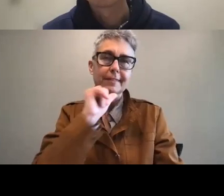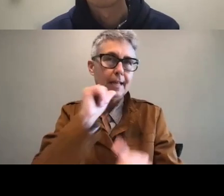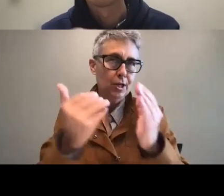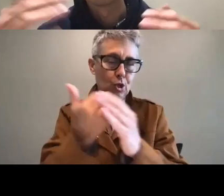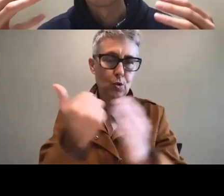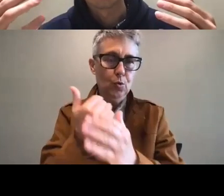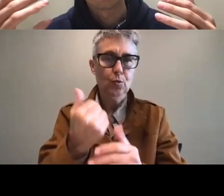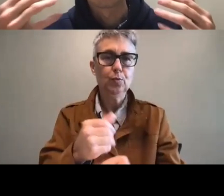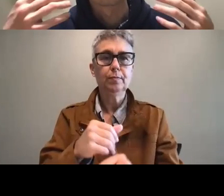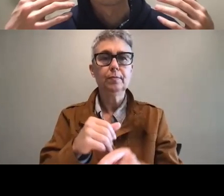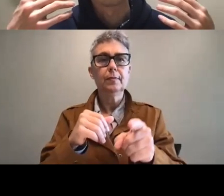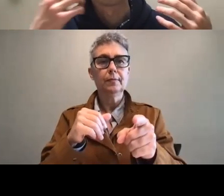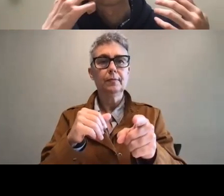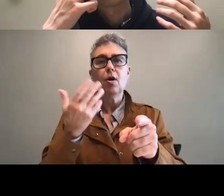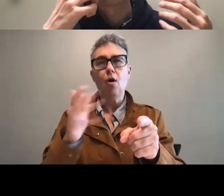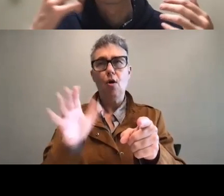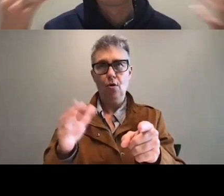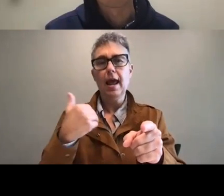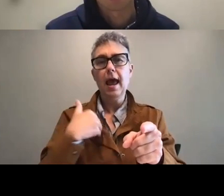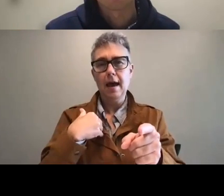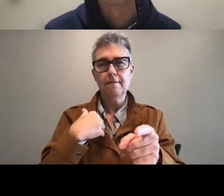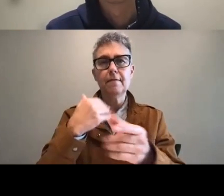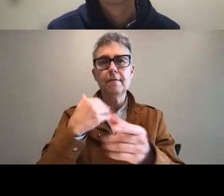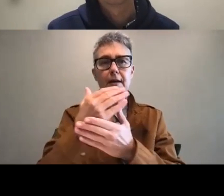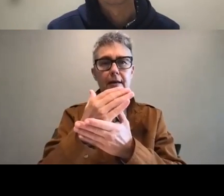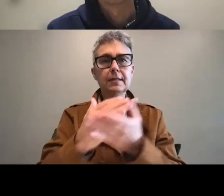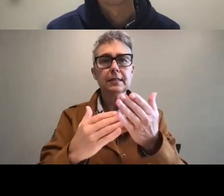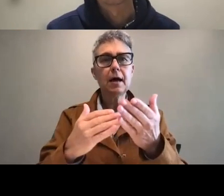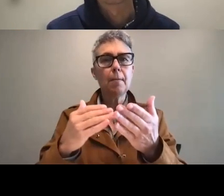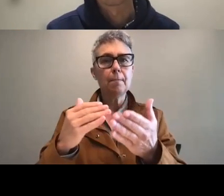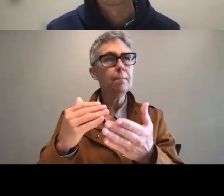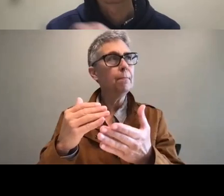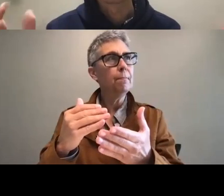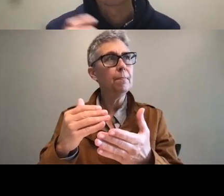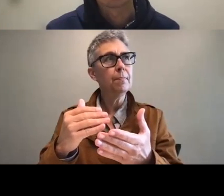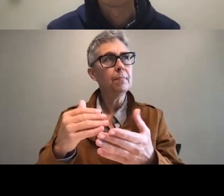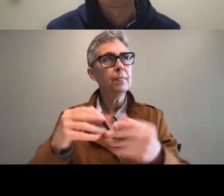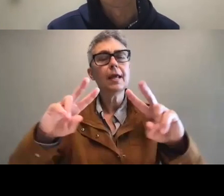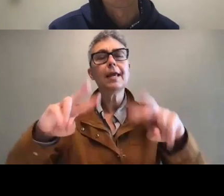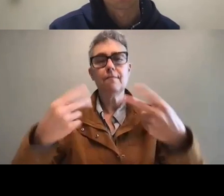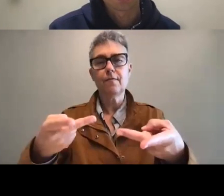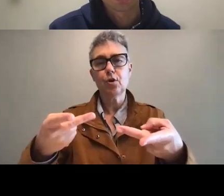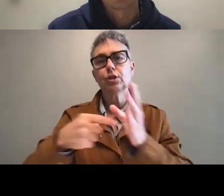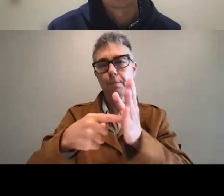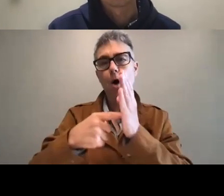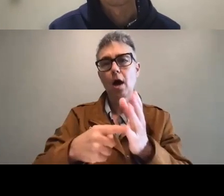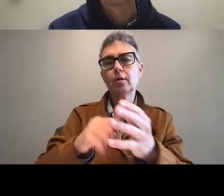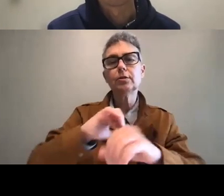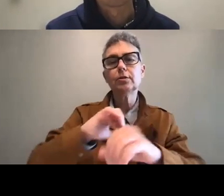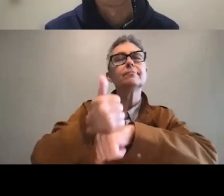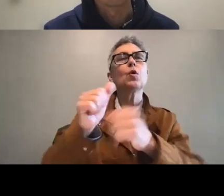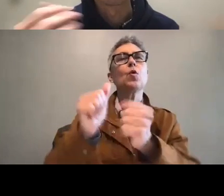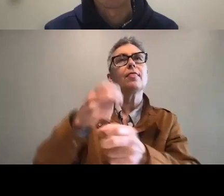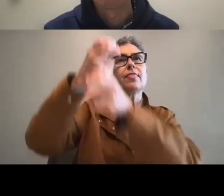right? There are like these inverse folding models that is conditioned on the backbone structure.